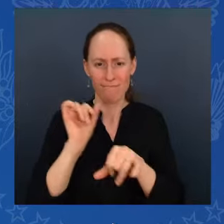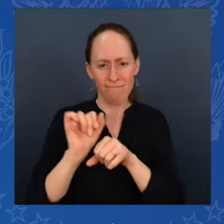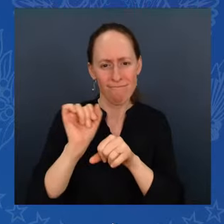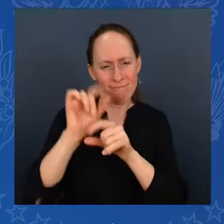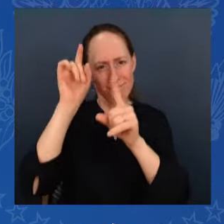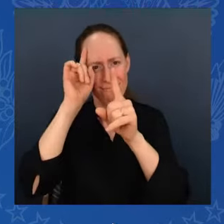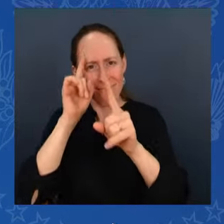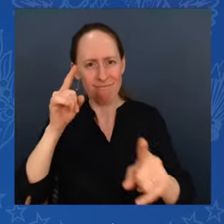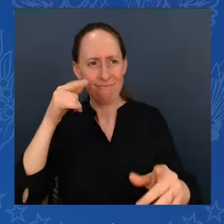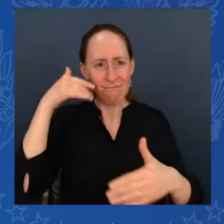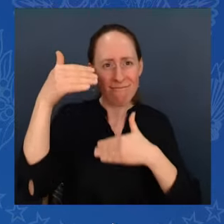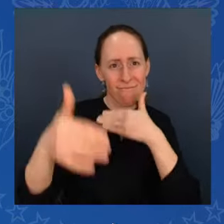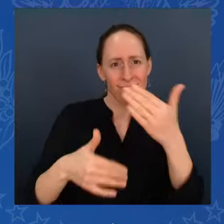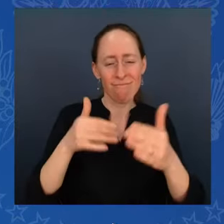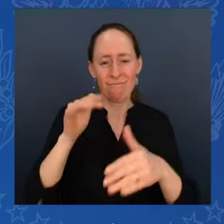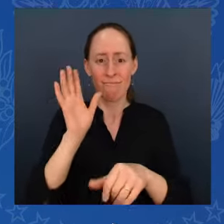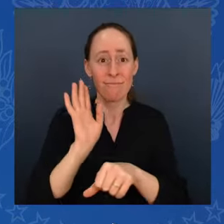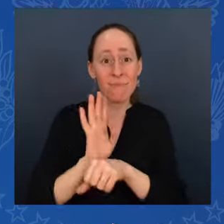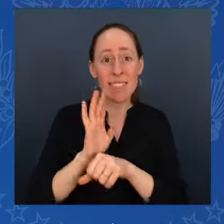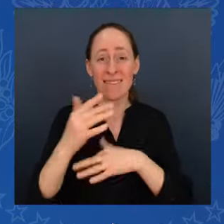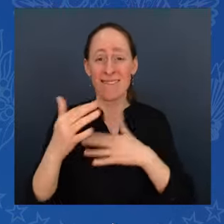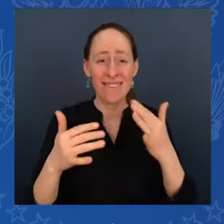longer holding you back.